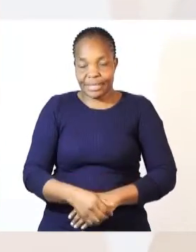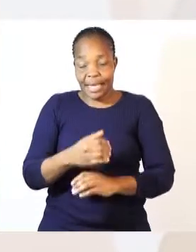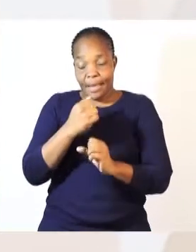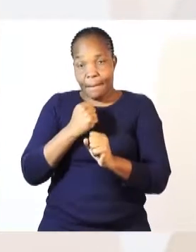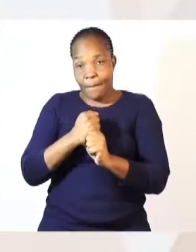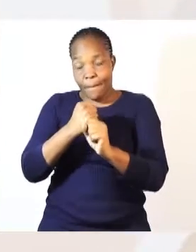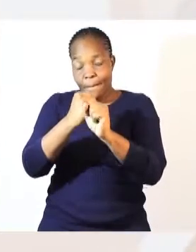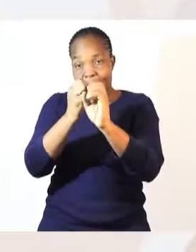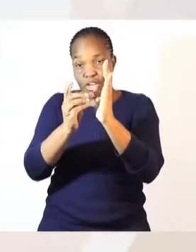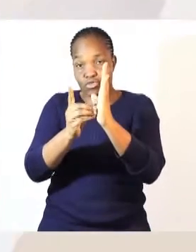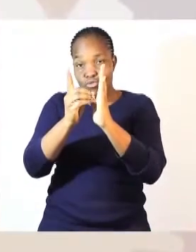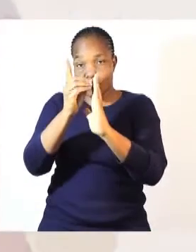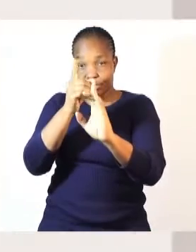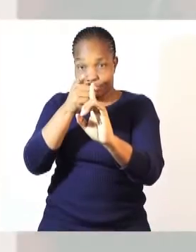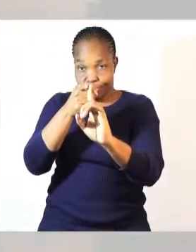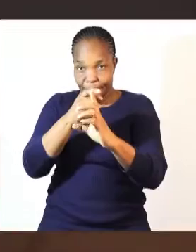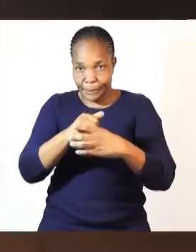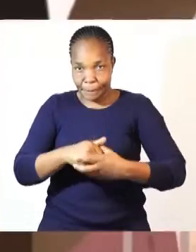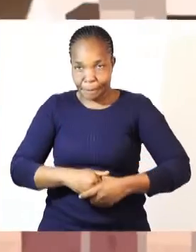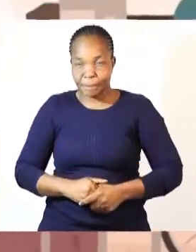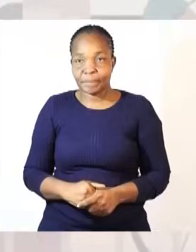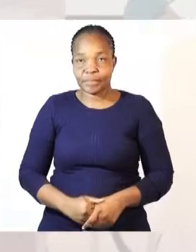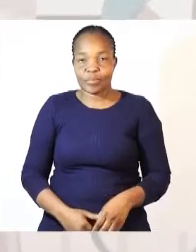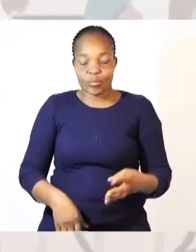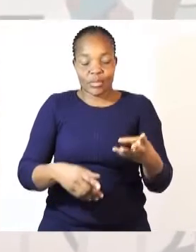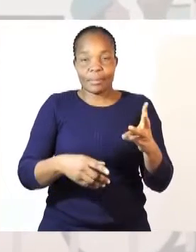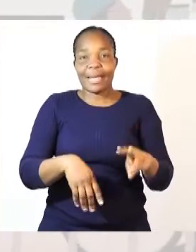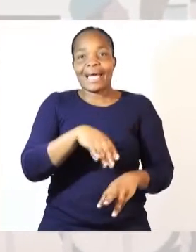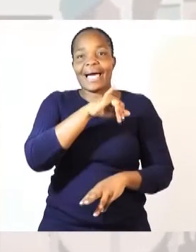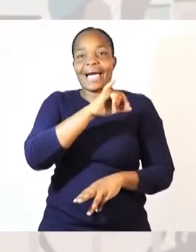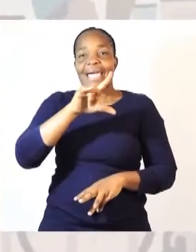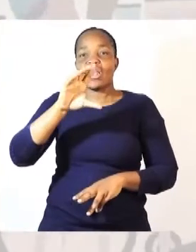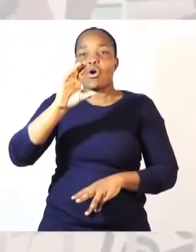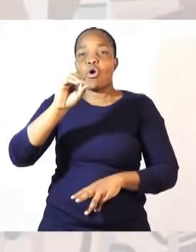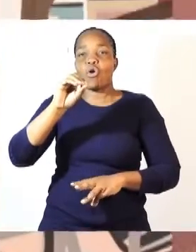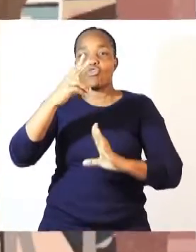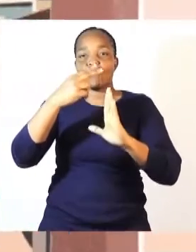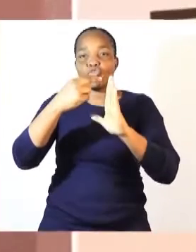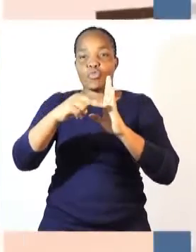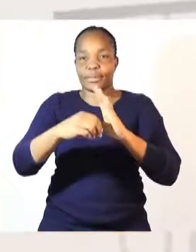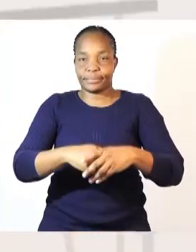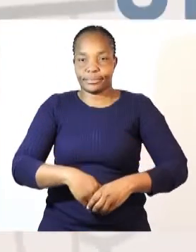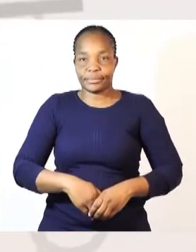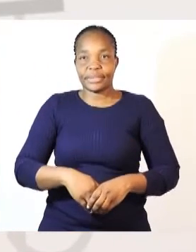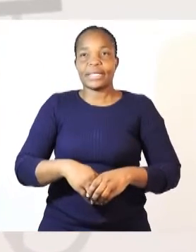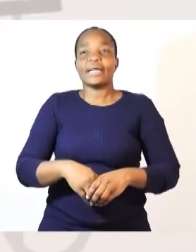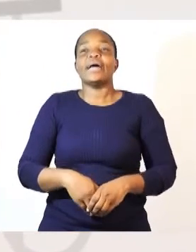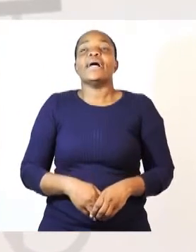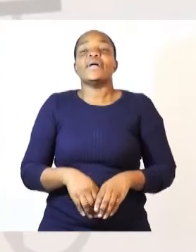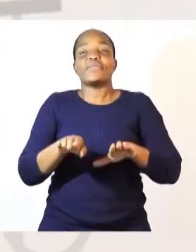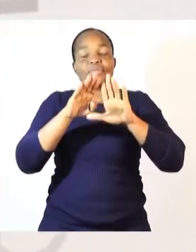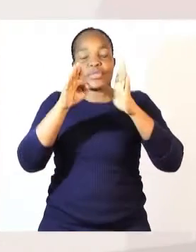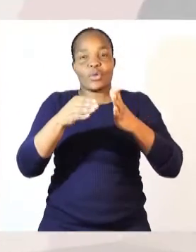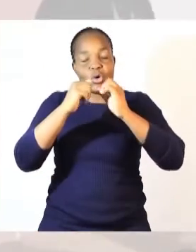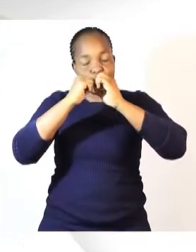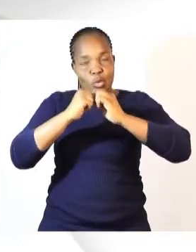Goals SDGs, ILO Conventions, Universal Declaration on Human